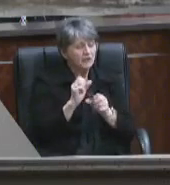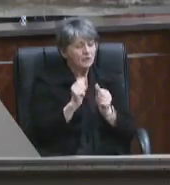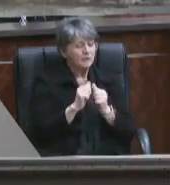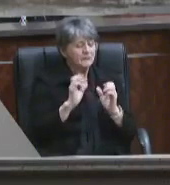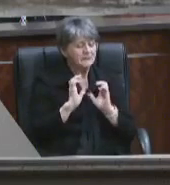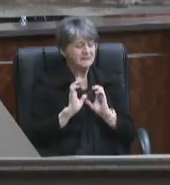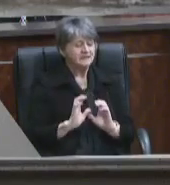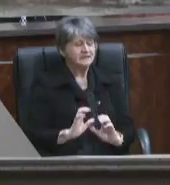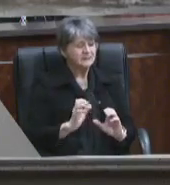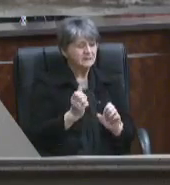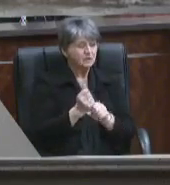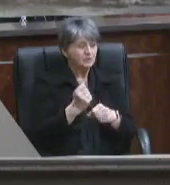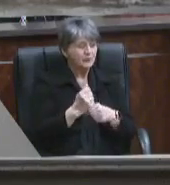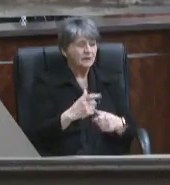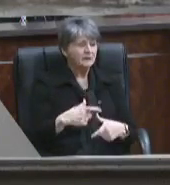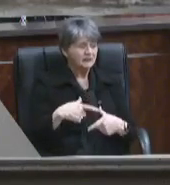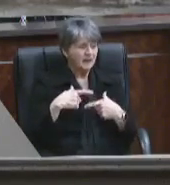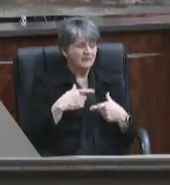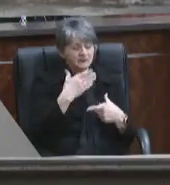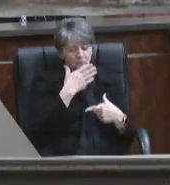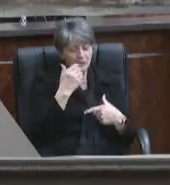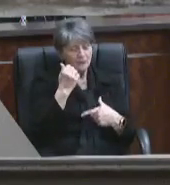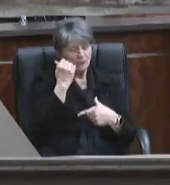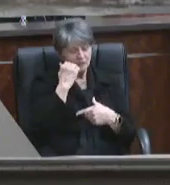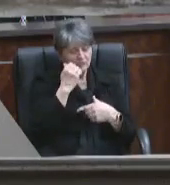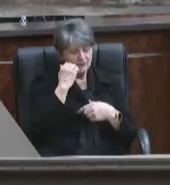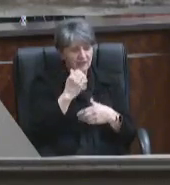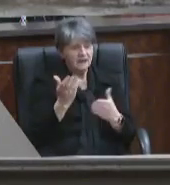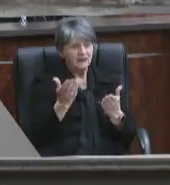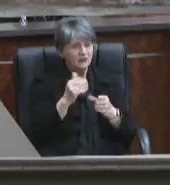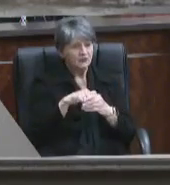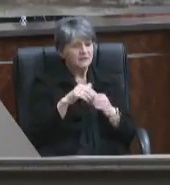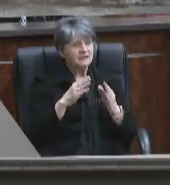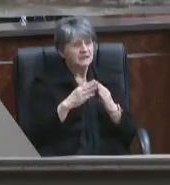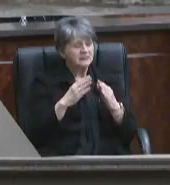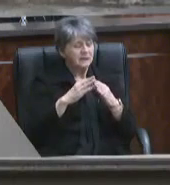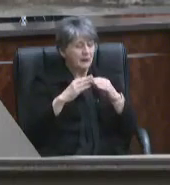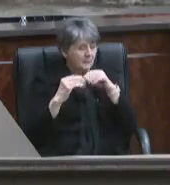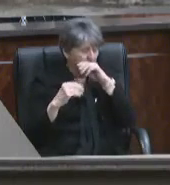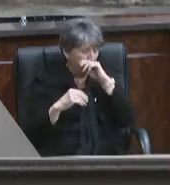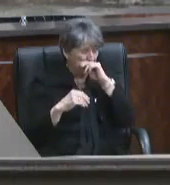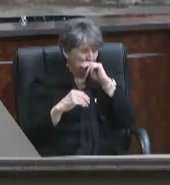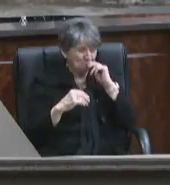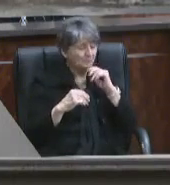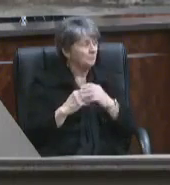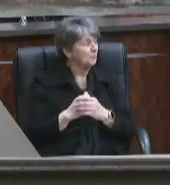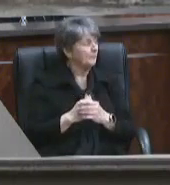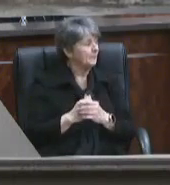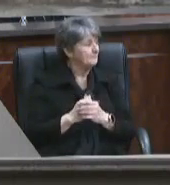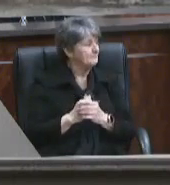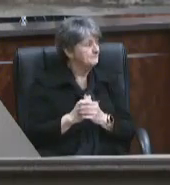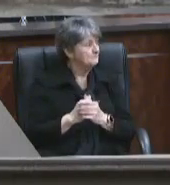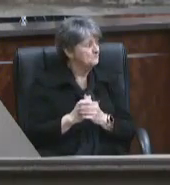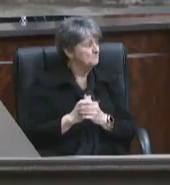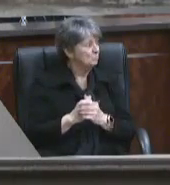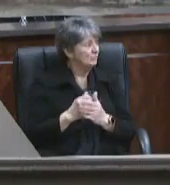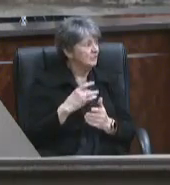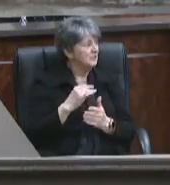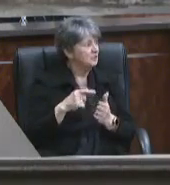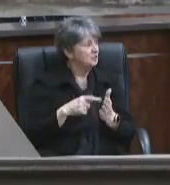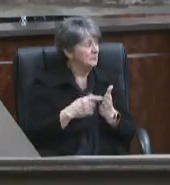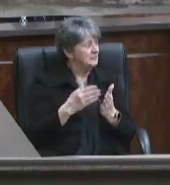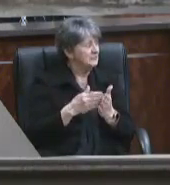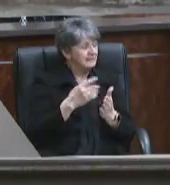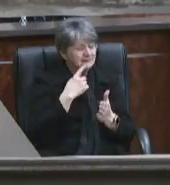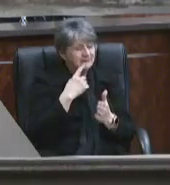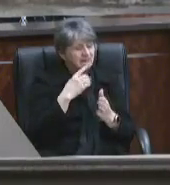their lives a little better each day here in the city. I'd like to once again echo the comments that